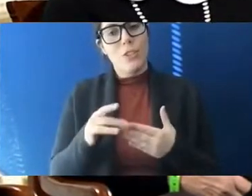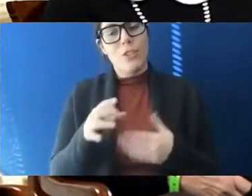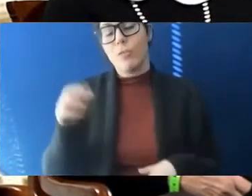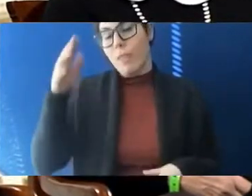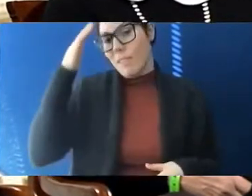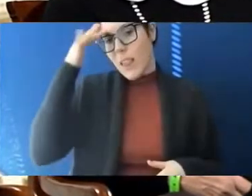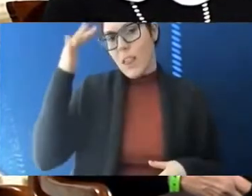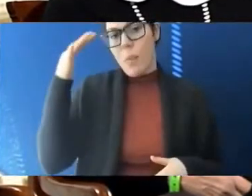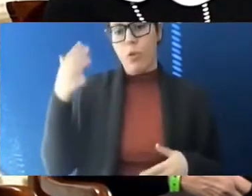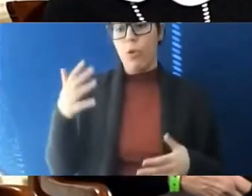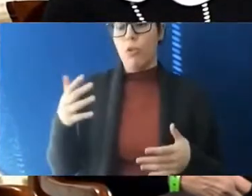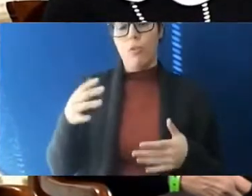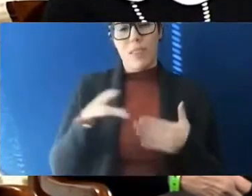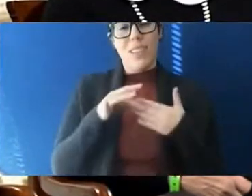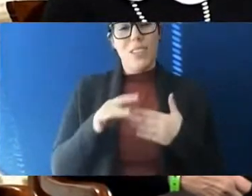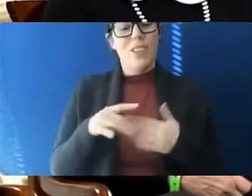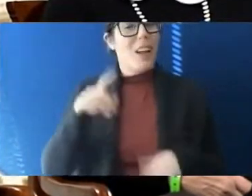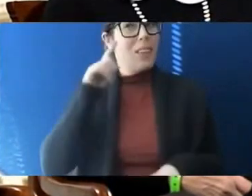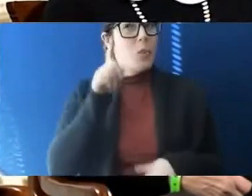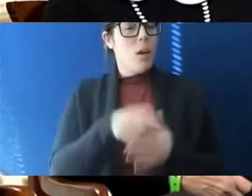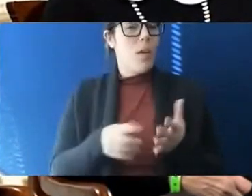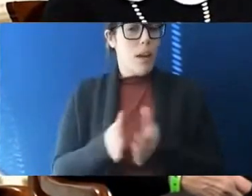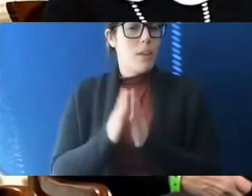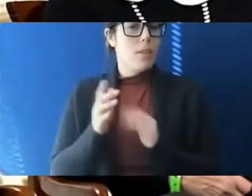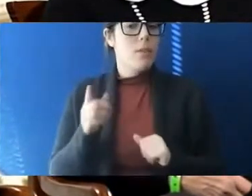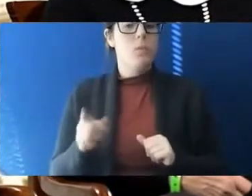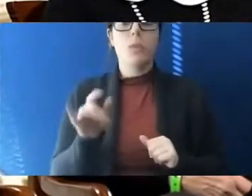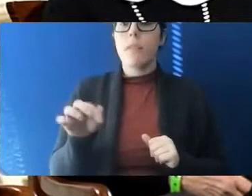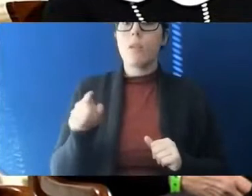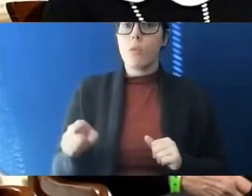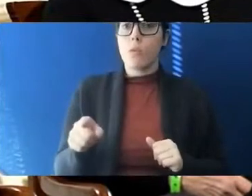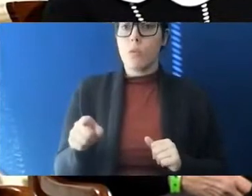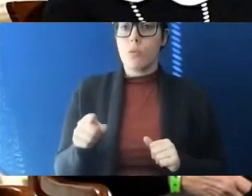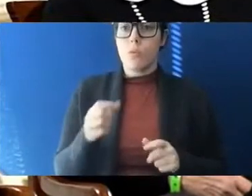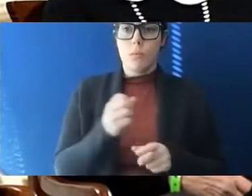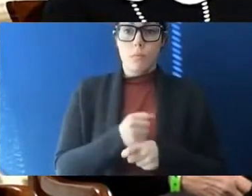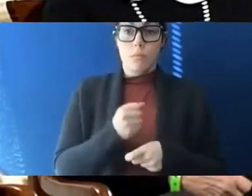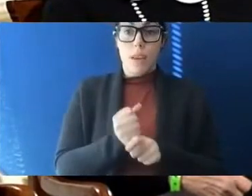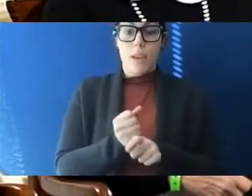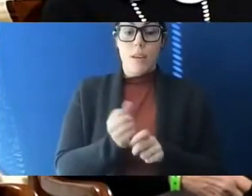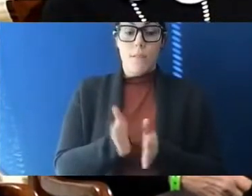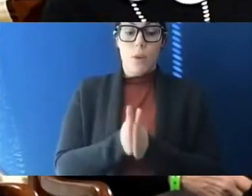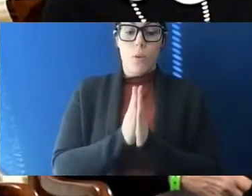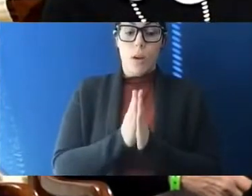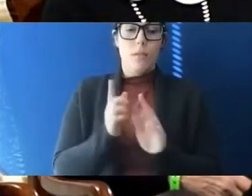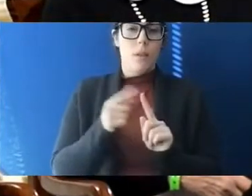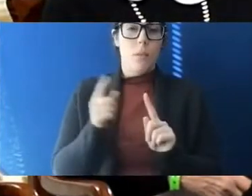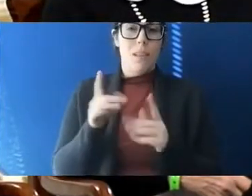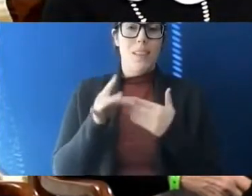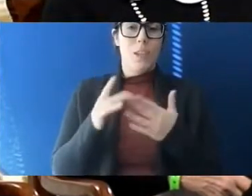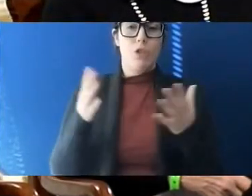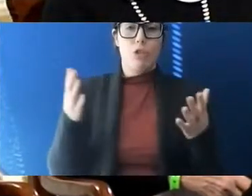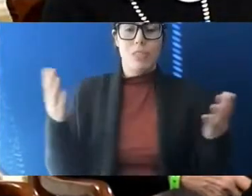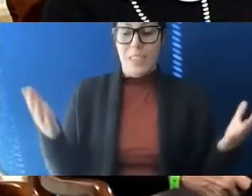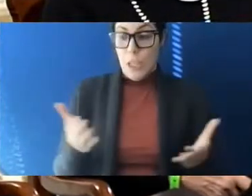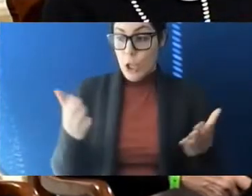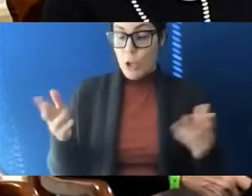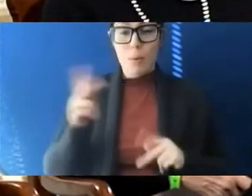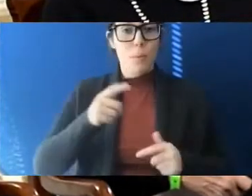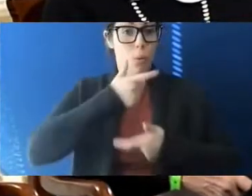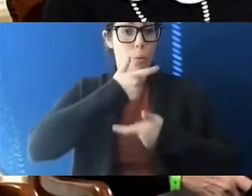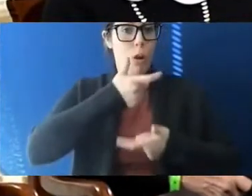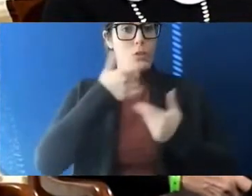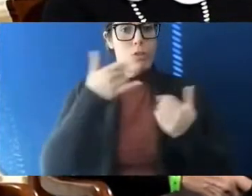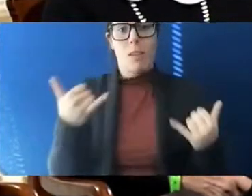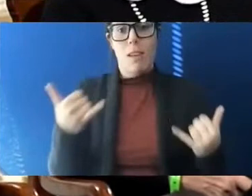in this room. I think what I'd ask from you is if you were to make a request of leaders in this room or the people who are watching